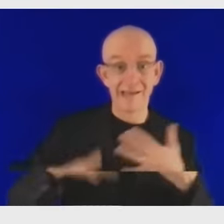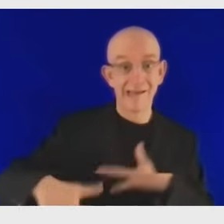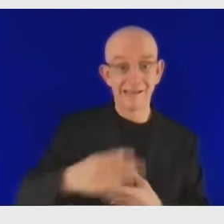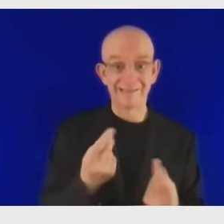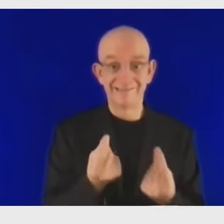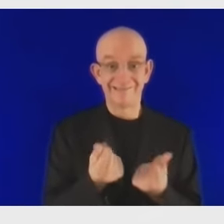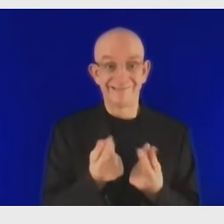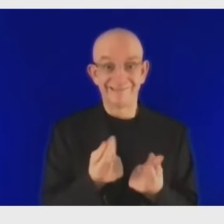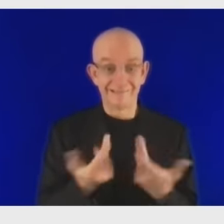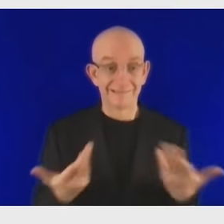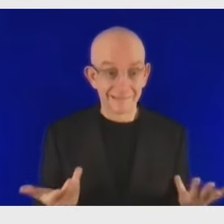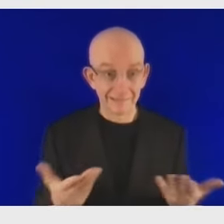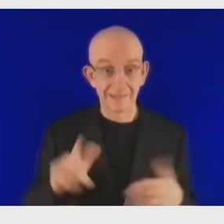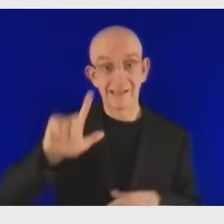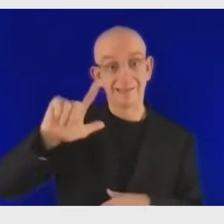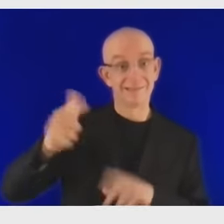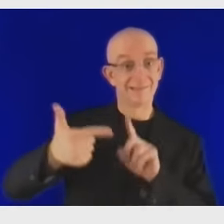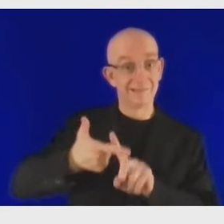specific